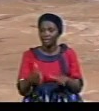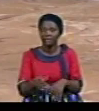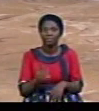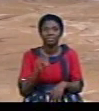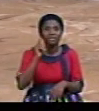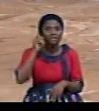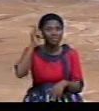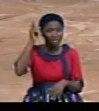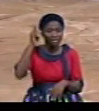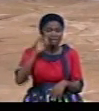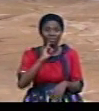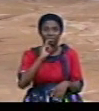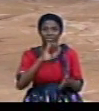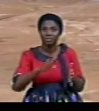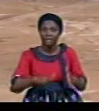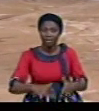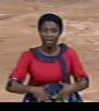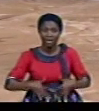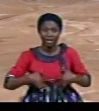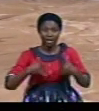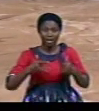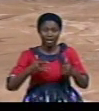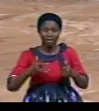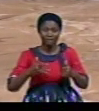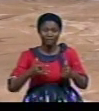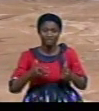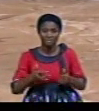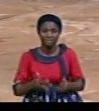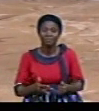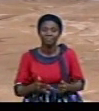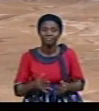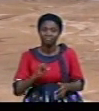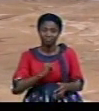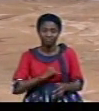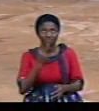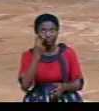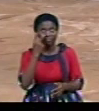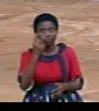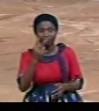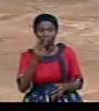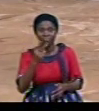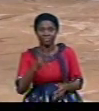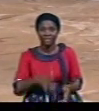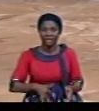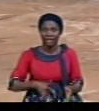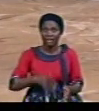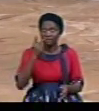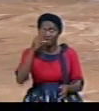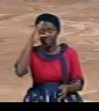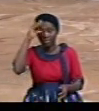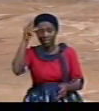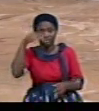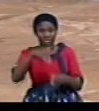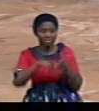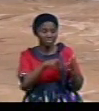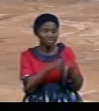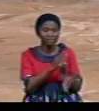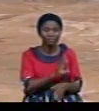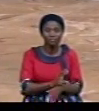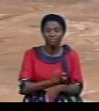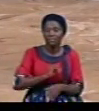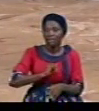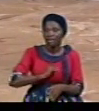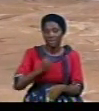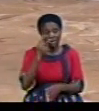Dead He's Alive I see him in this church I feel him